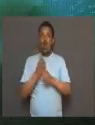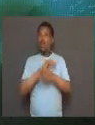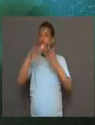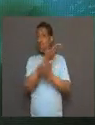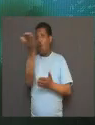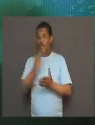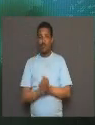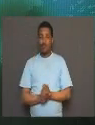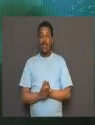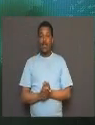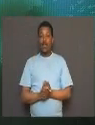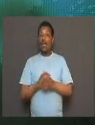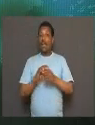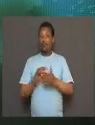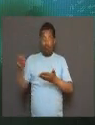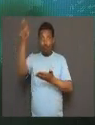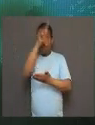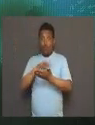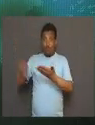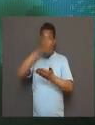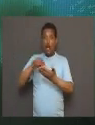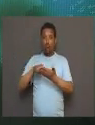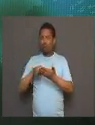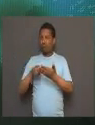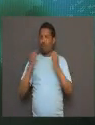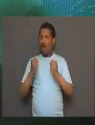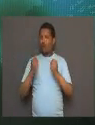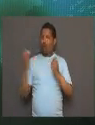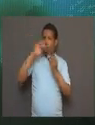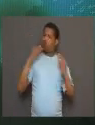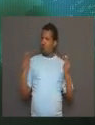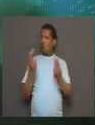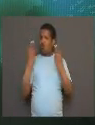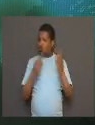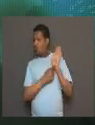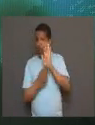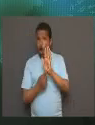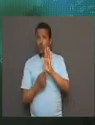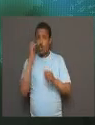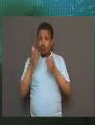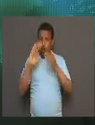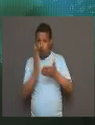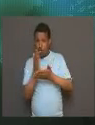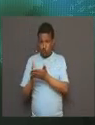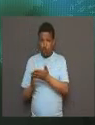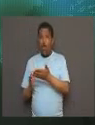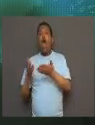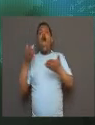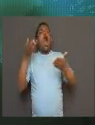Good work, everyone. A circle can also be used to show the proportions